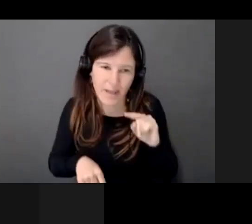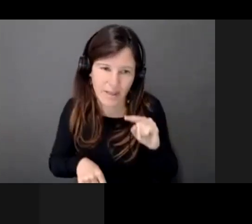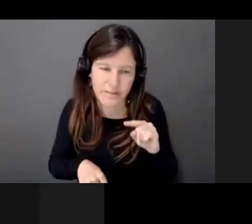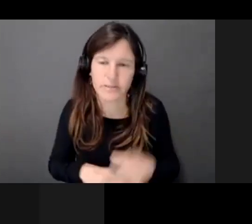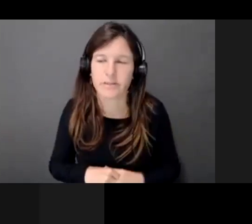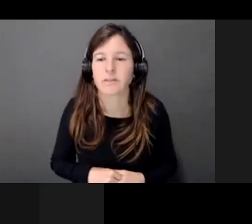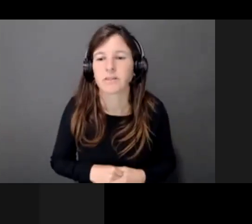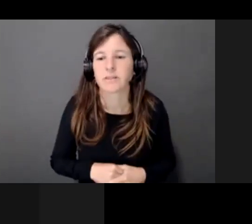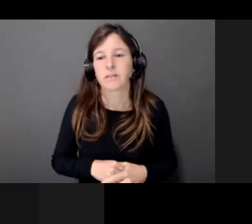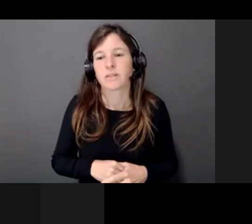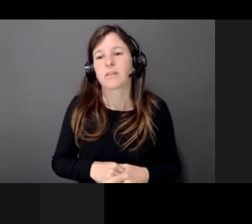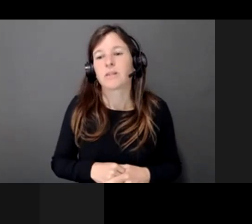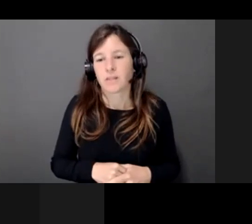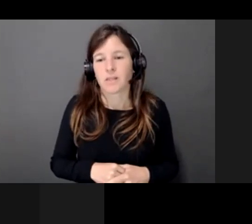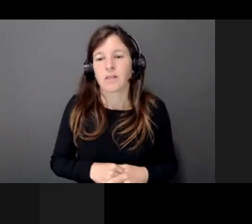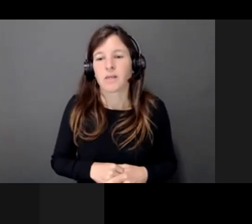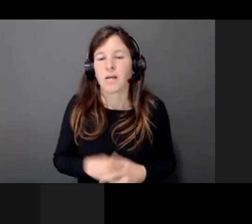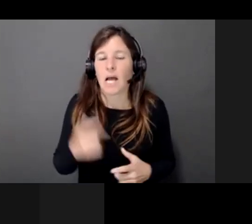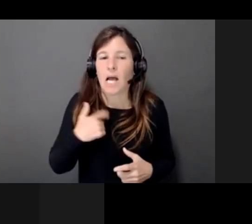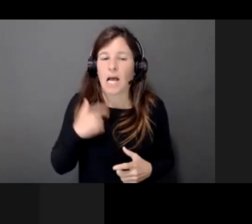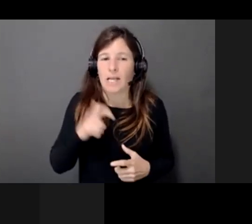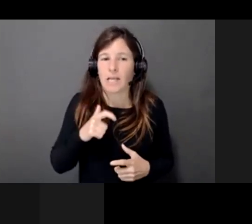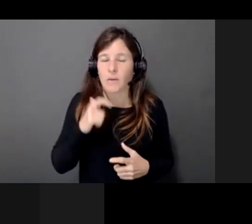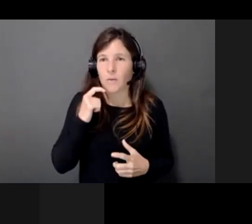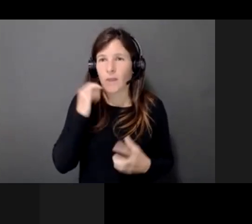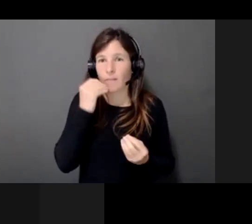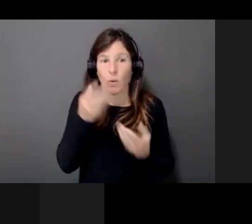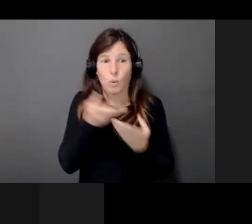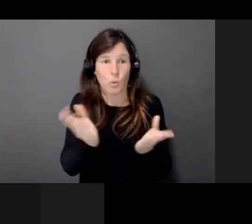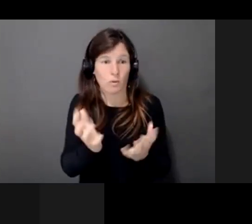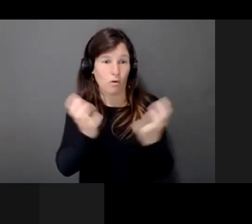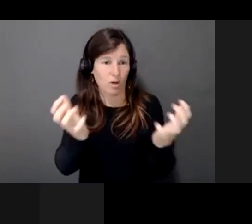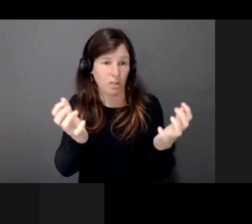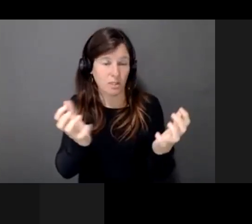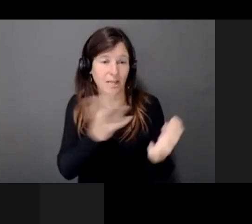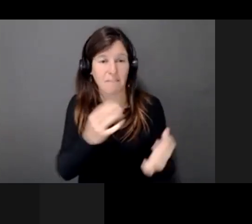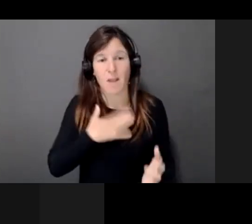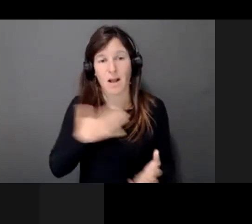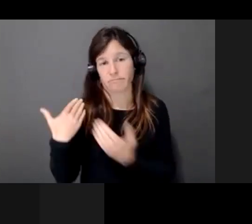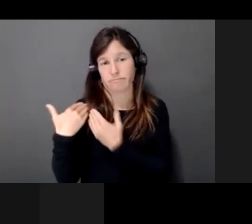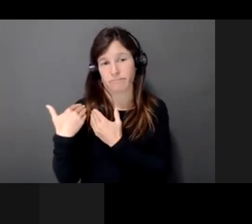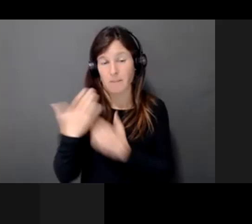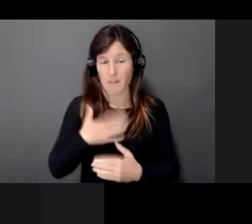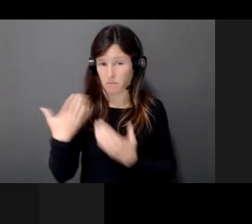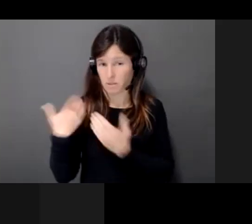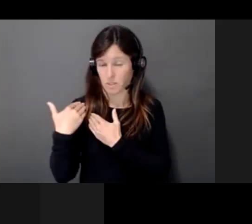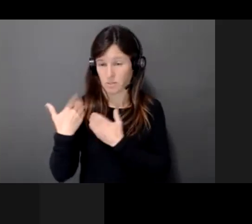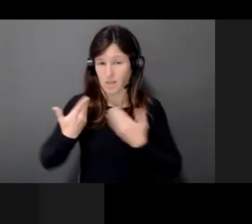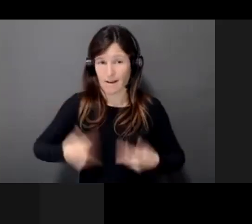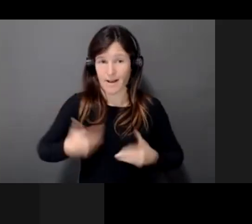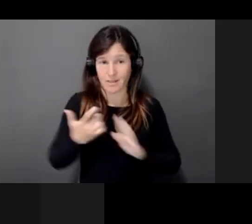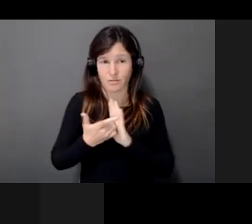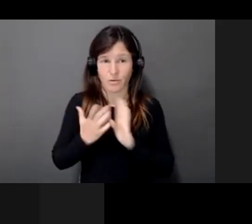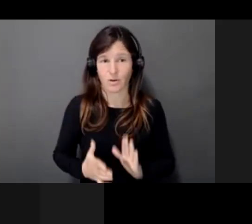which means I have to consider both my audience, you people, but also my obligations. And my obligations as a Crown is I have to look, I'm the prosecution